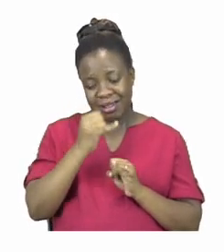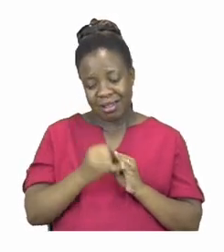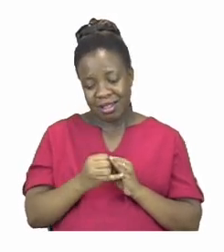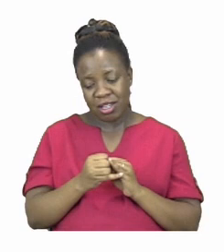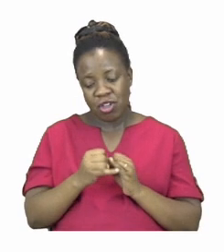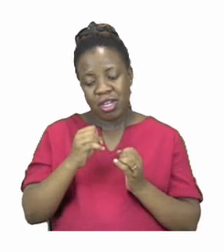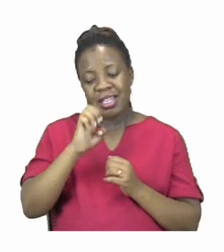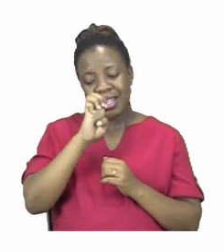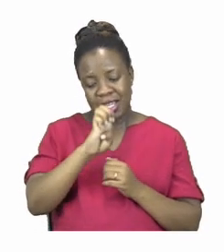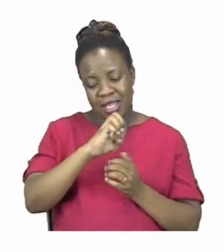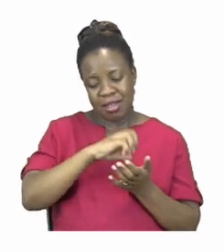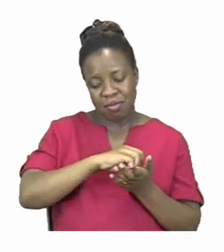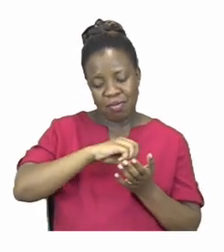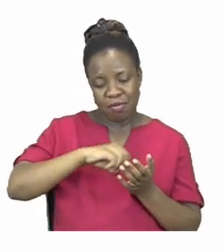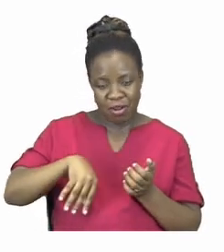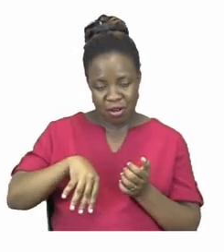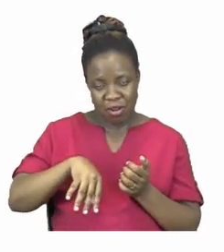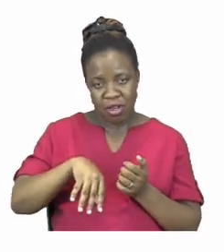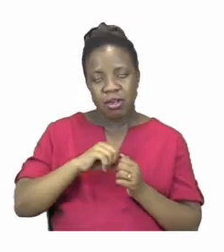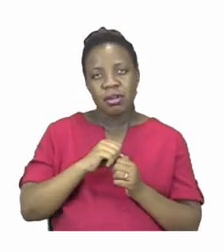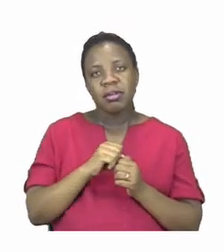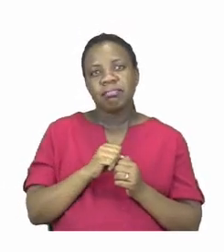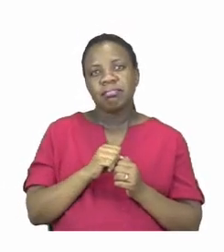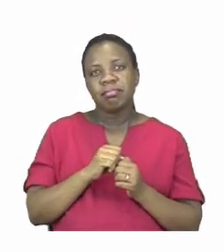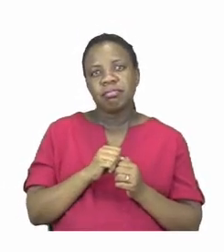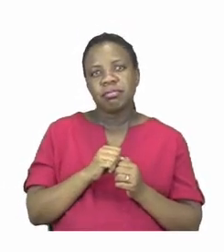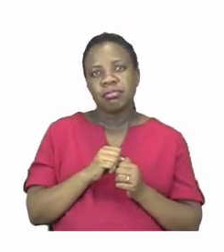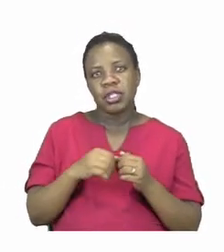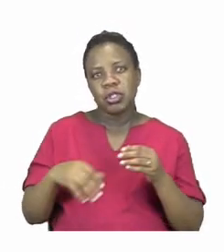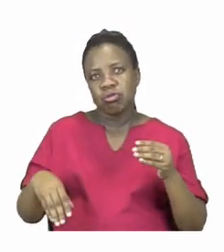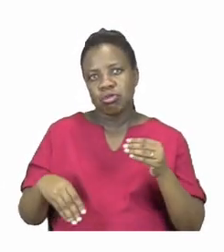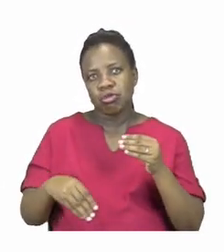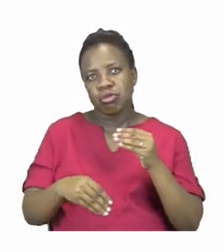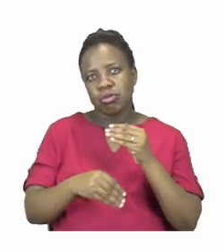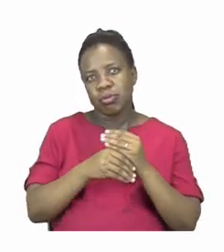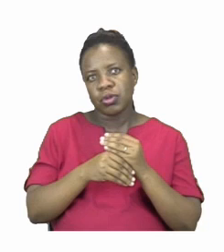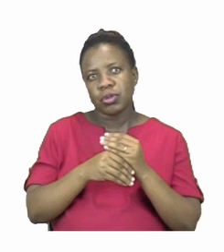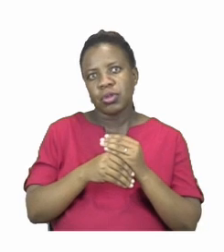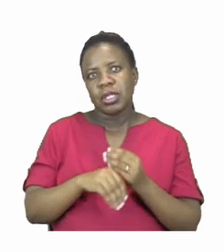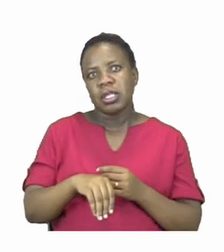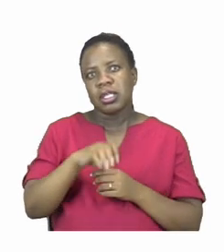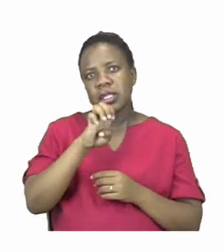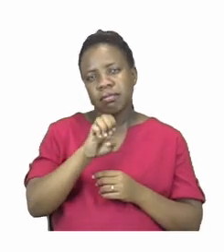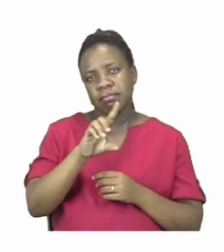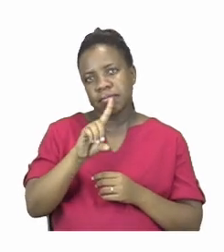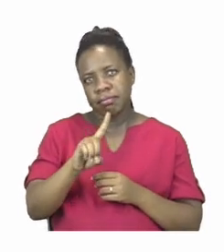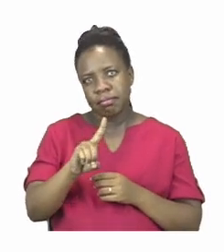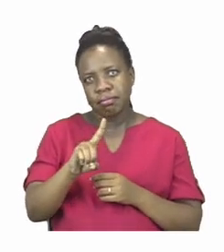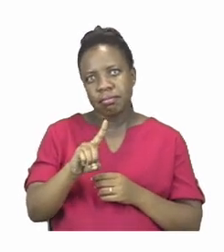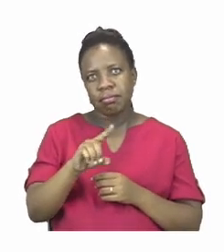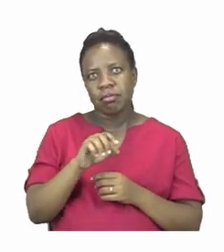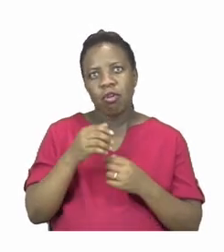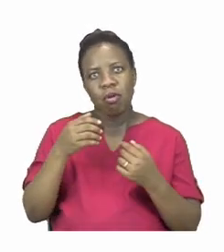Now that you know the basic rules, I'm sure you can do number 1 by yourselves. Let's take a look at number 2. For this one, they're